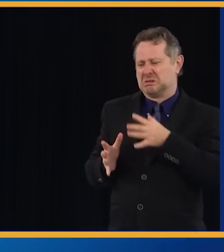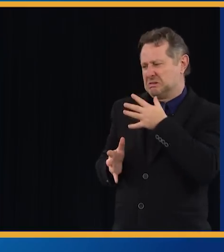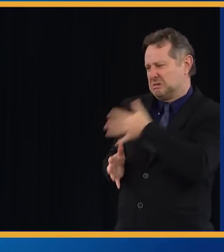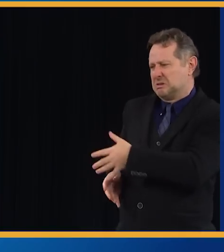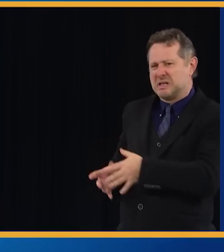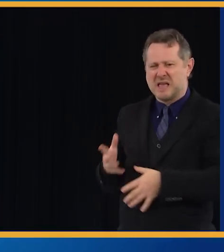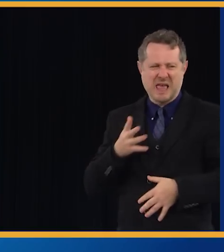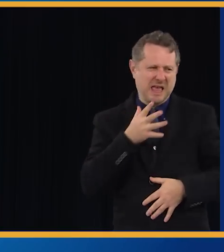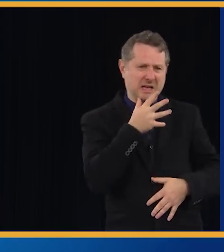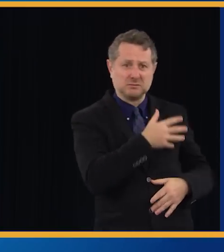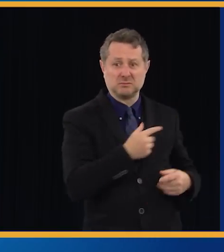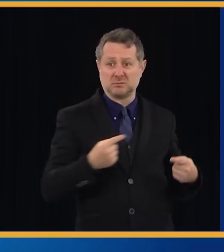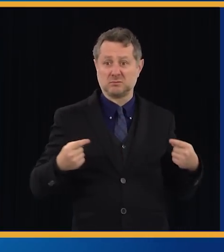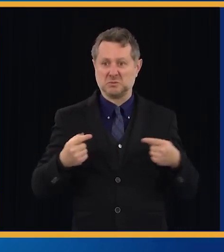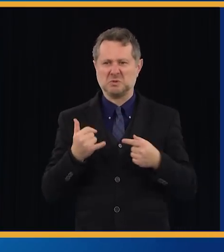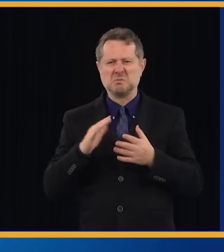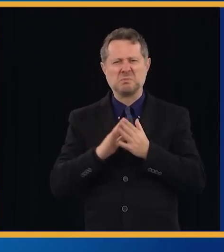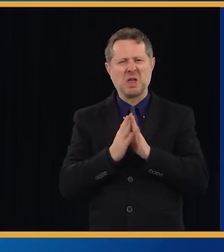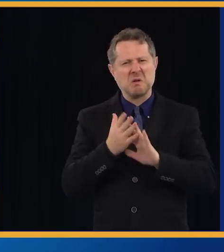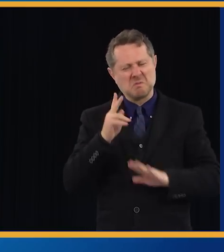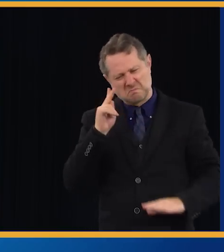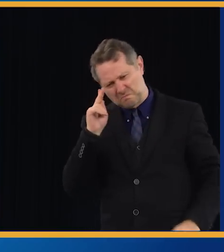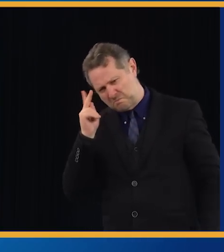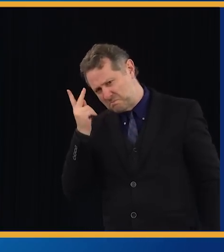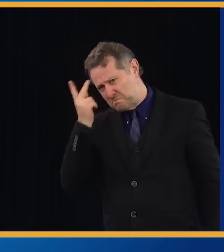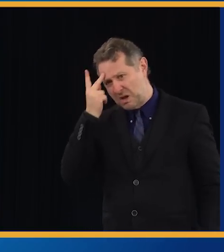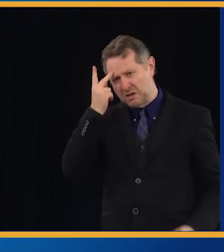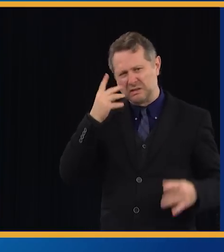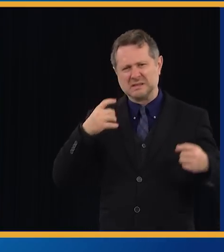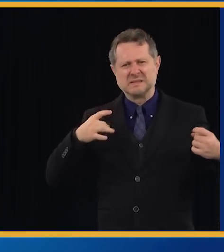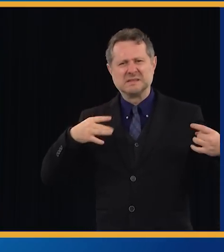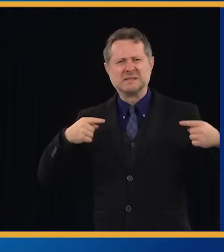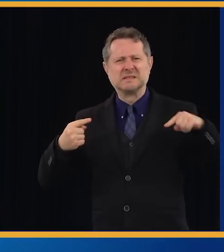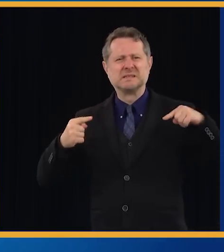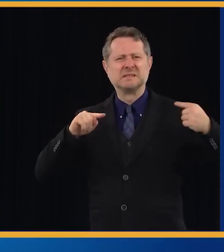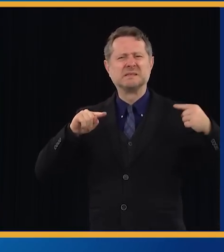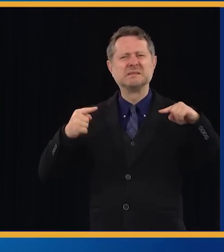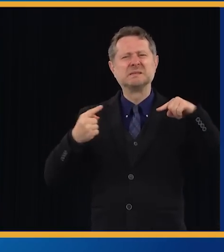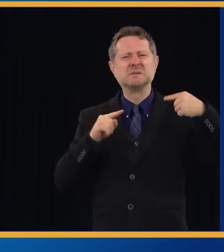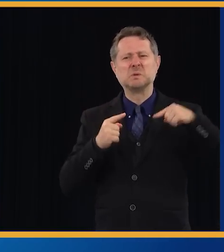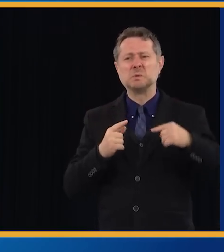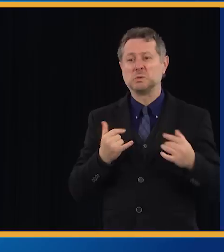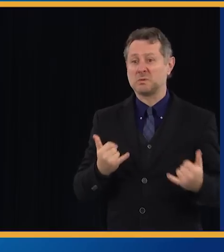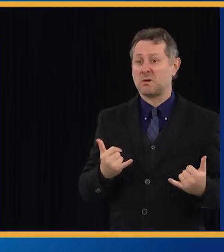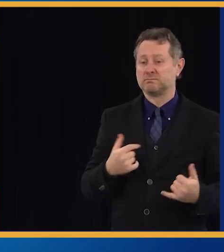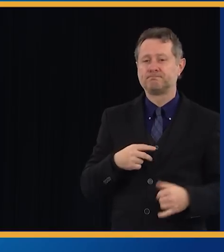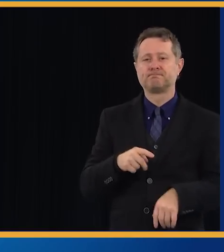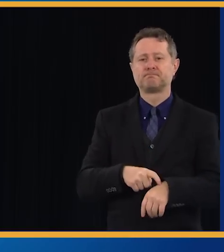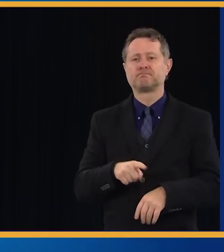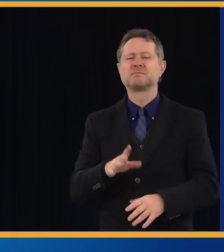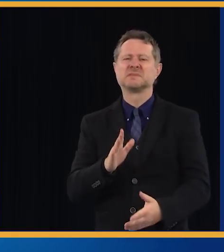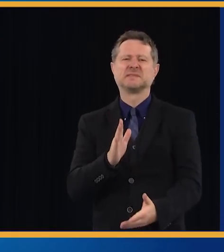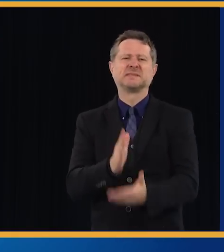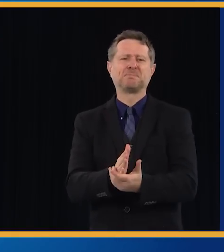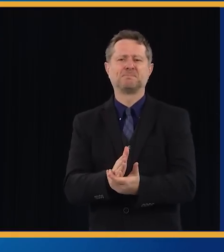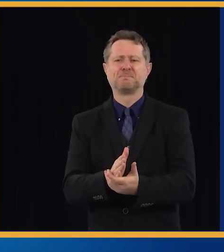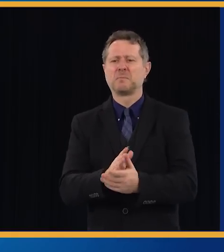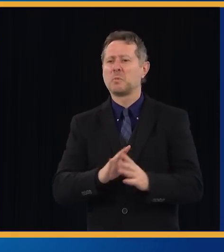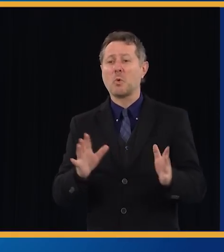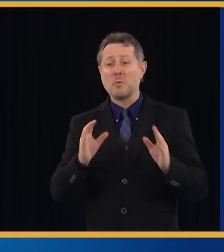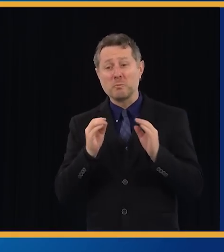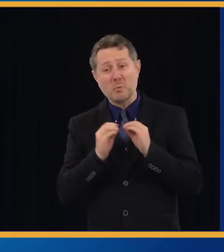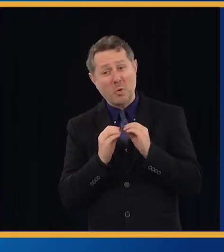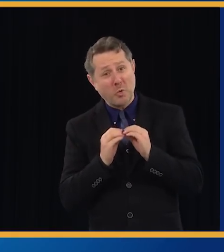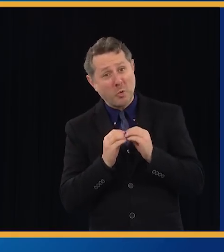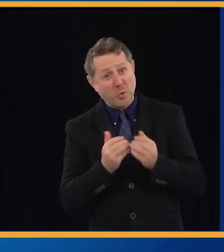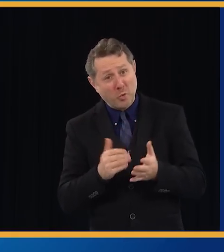a political anger. Now is the time. And you want to politically divide this nation now, with all that's going